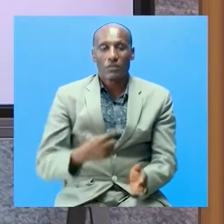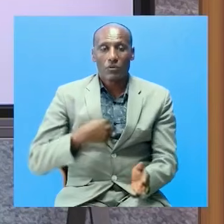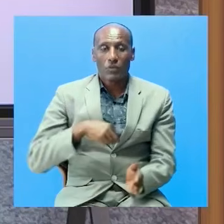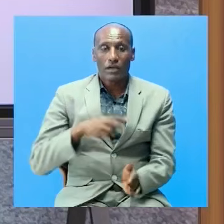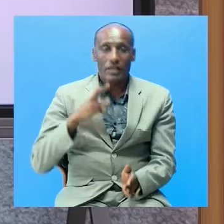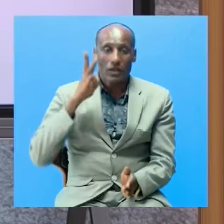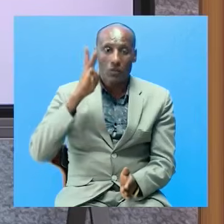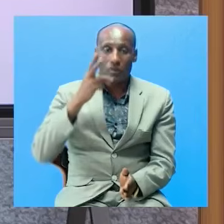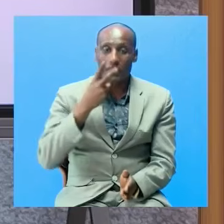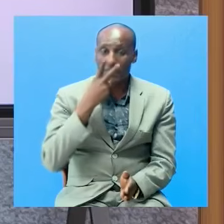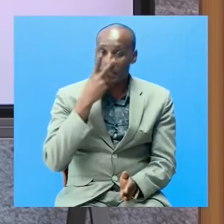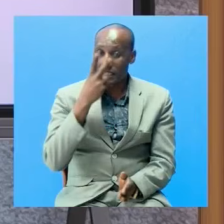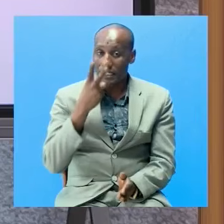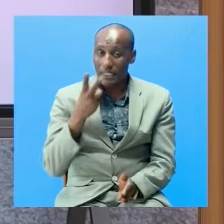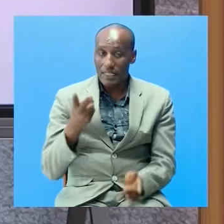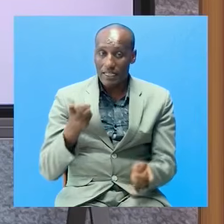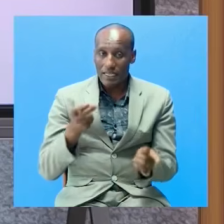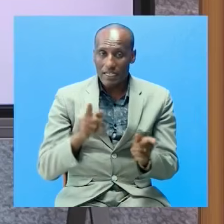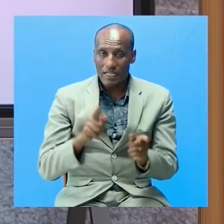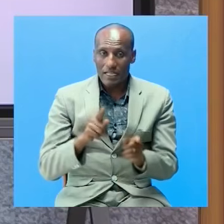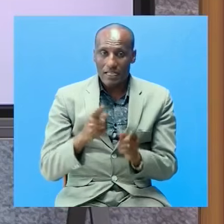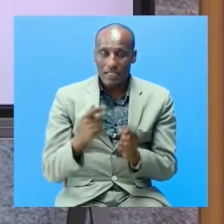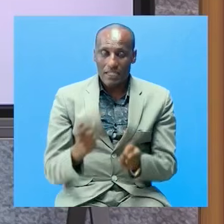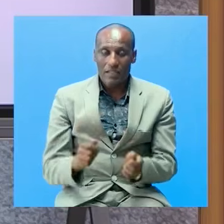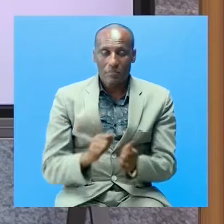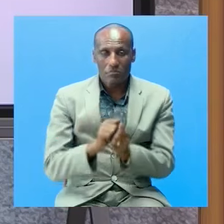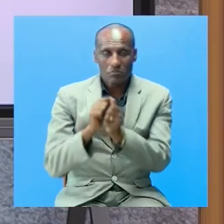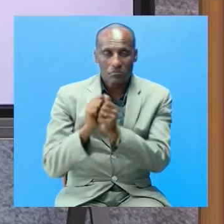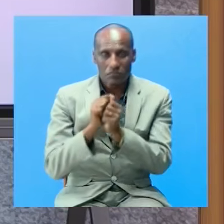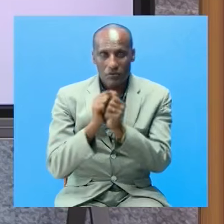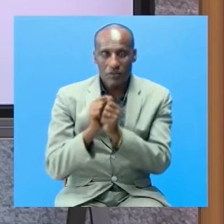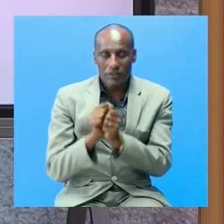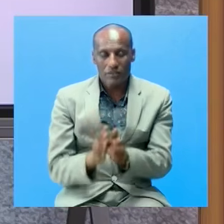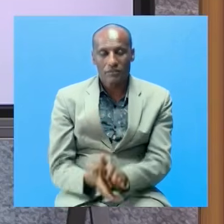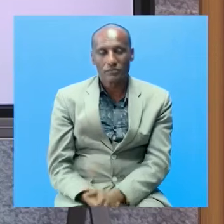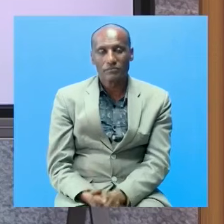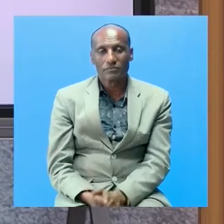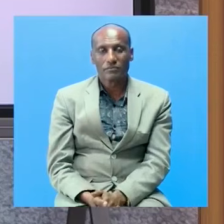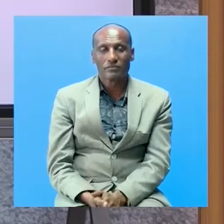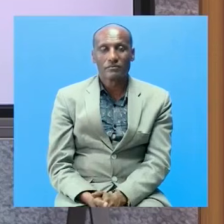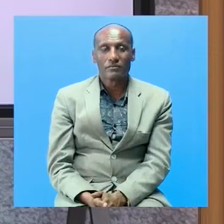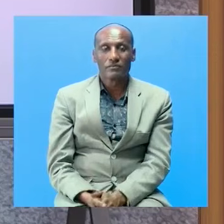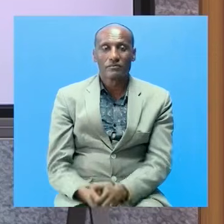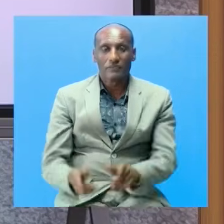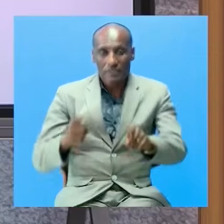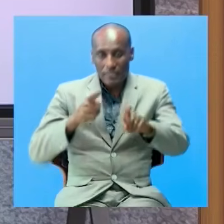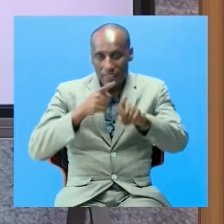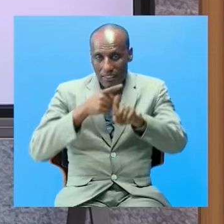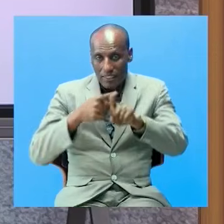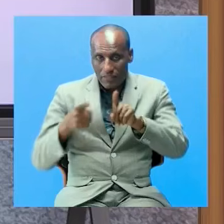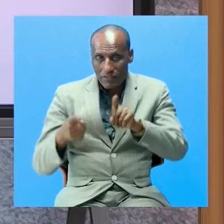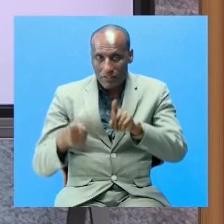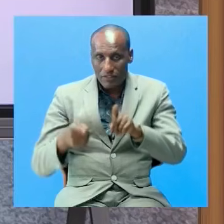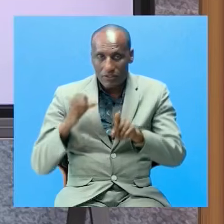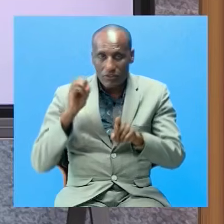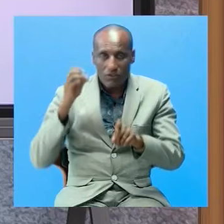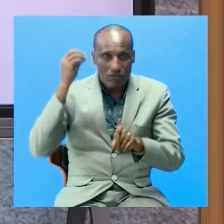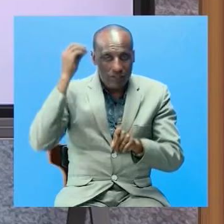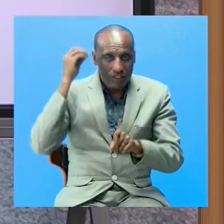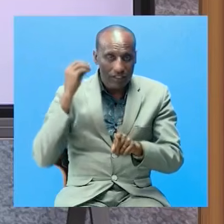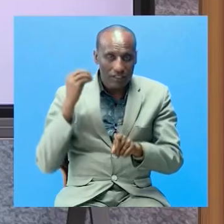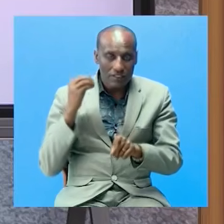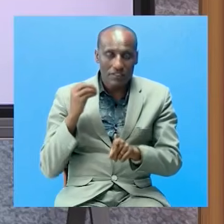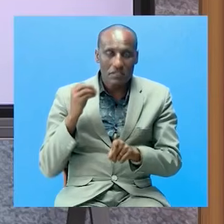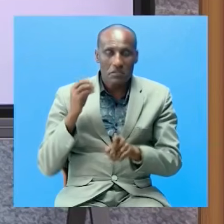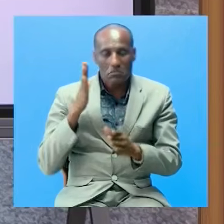heard about modal verbs? We will see them together now. After this lesson, you will be able